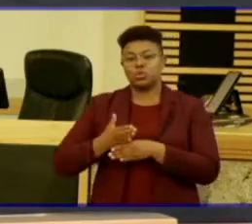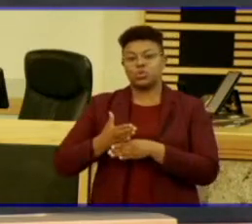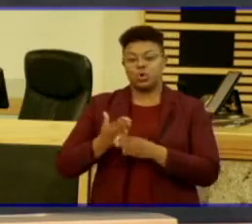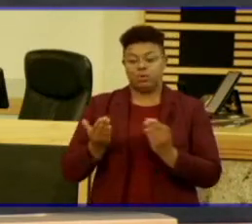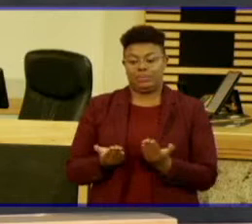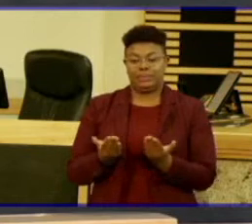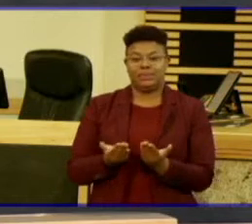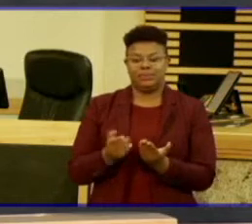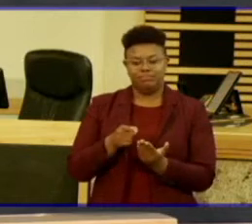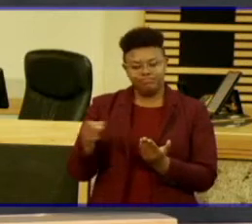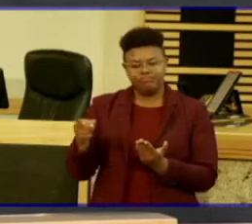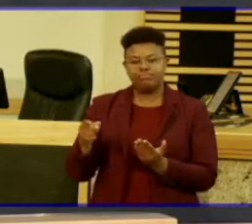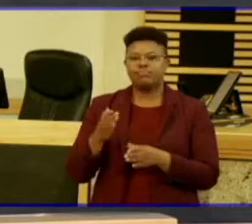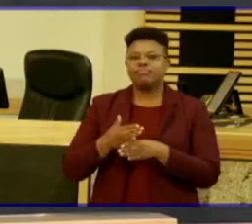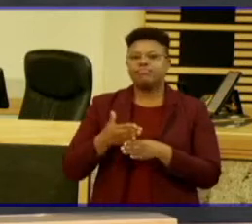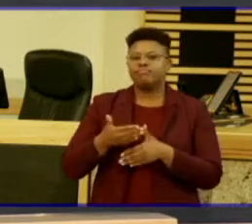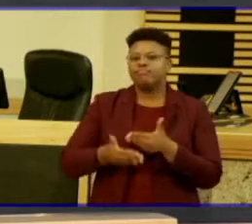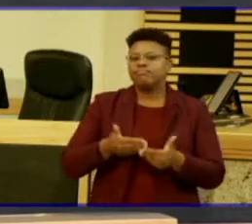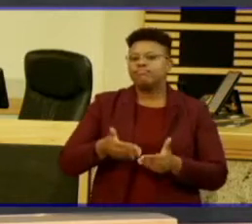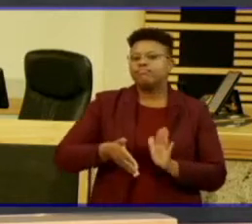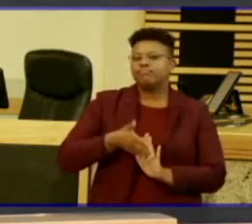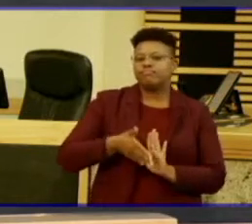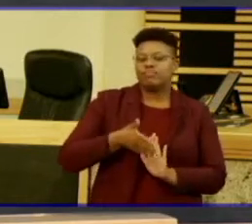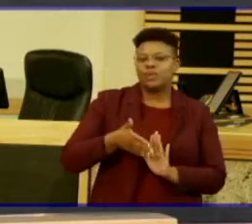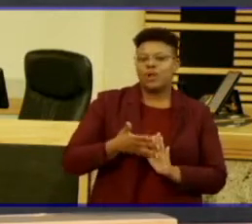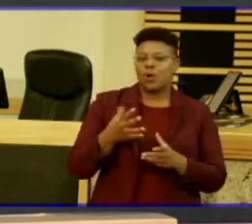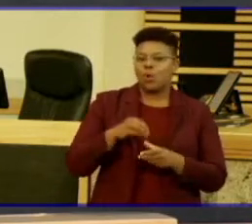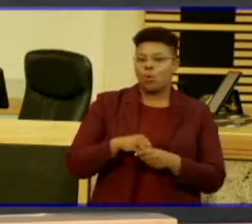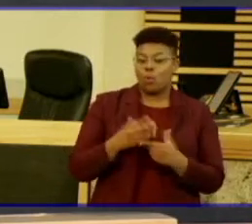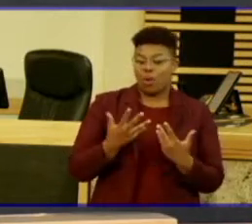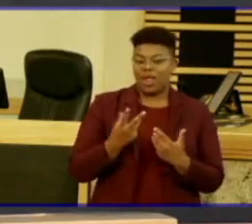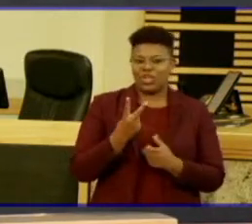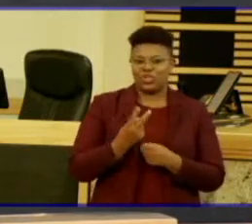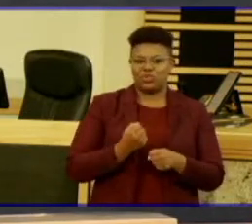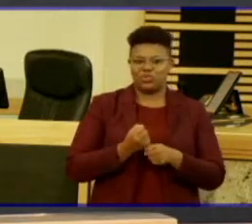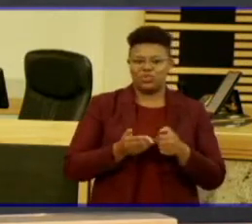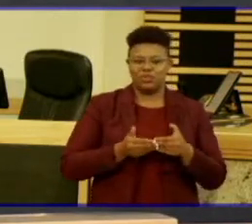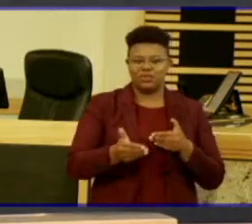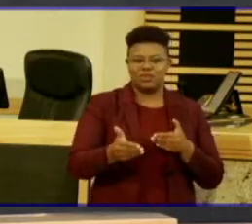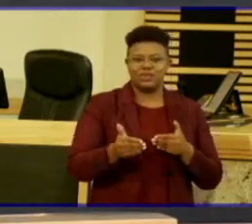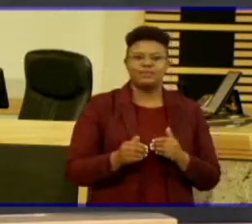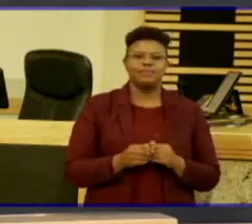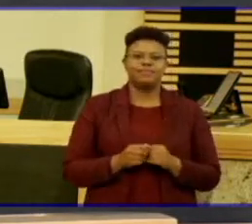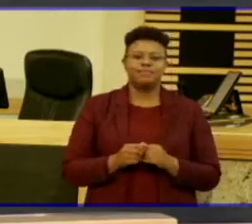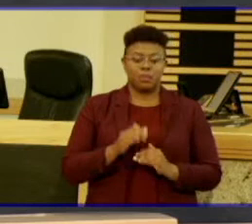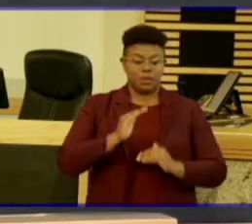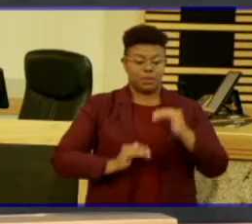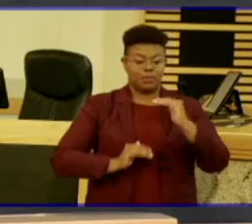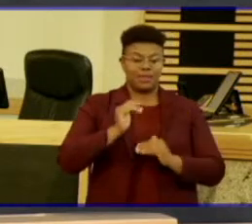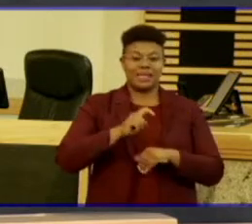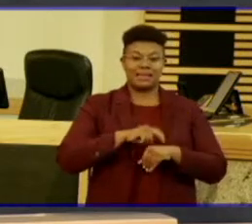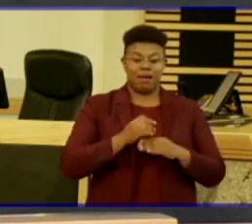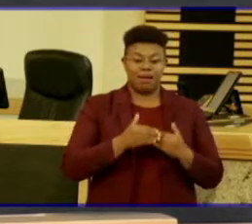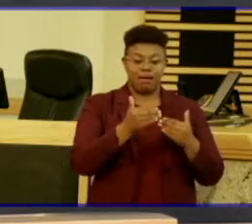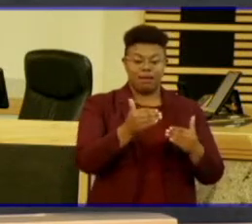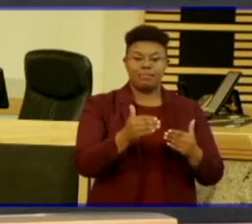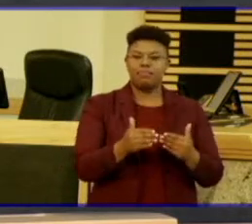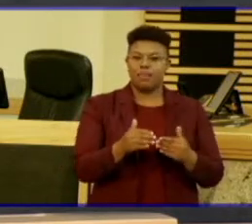and these will be operationalized within the next 2 years. The construction phase created an